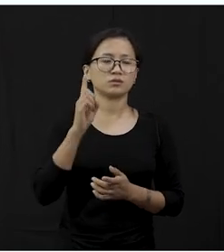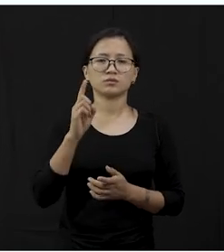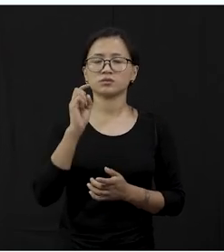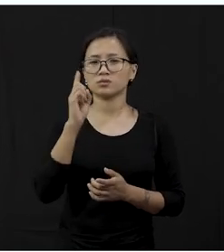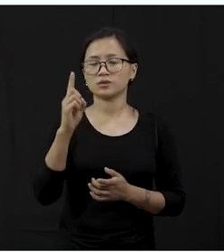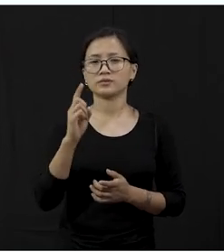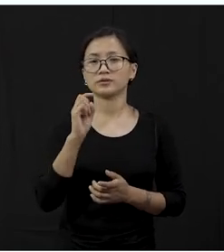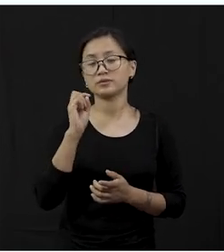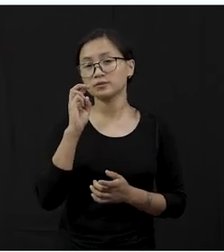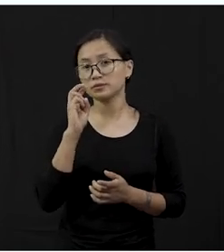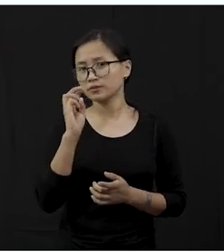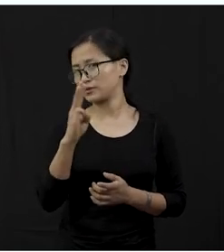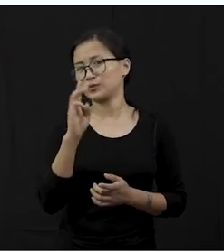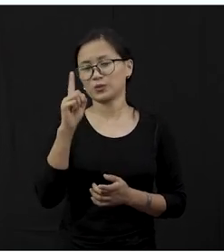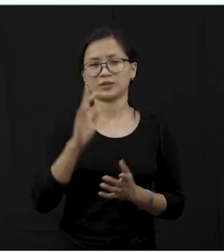1,131,